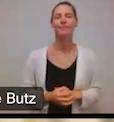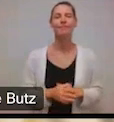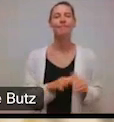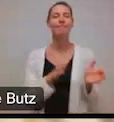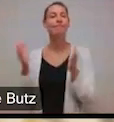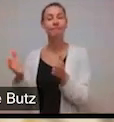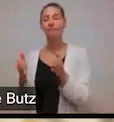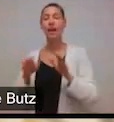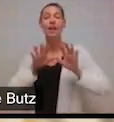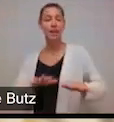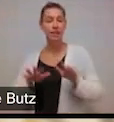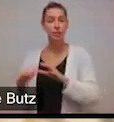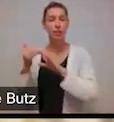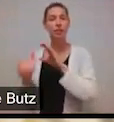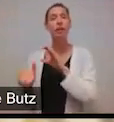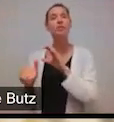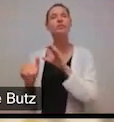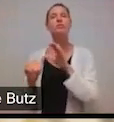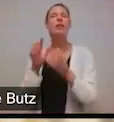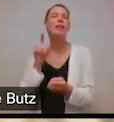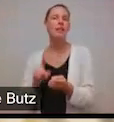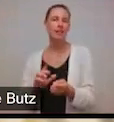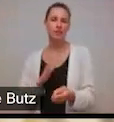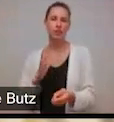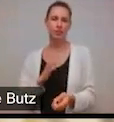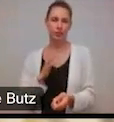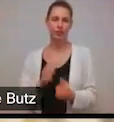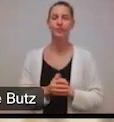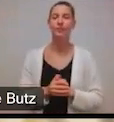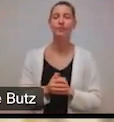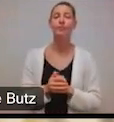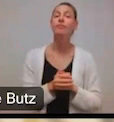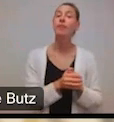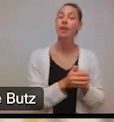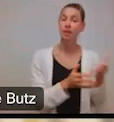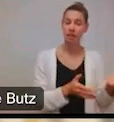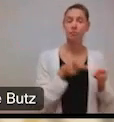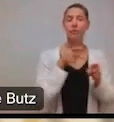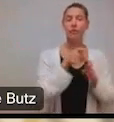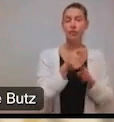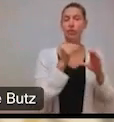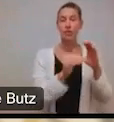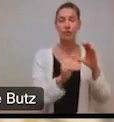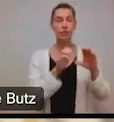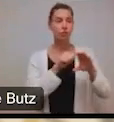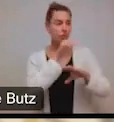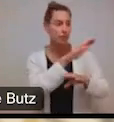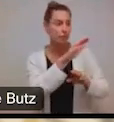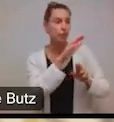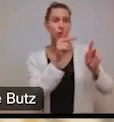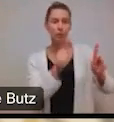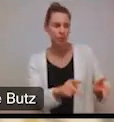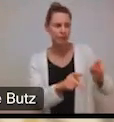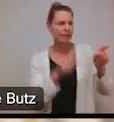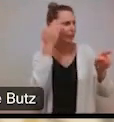emails are far more informal. Professional emails are sent to people that you either don't know very well